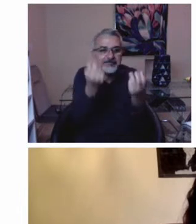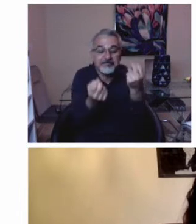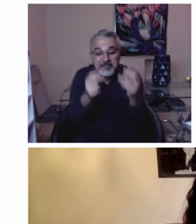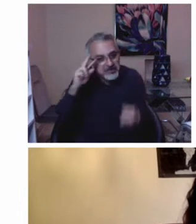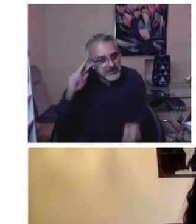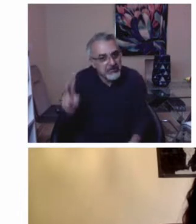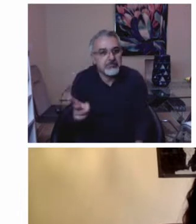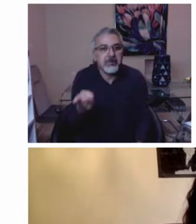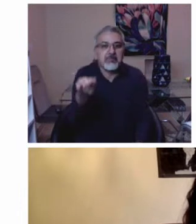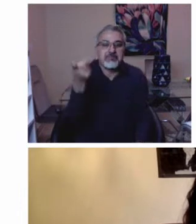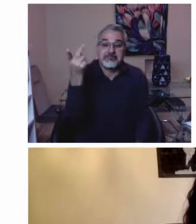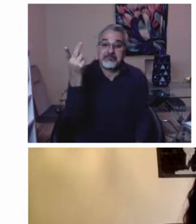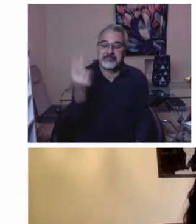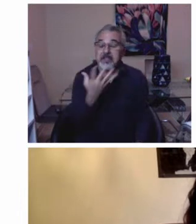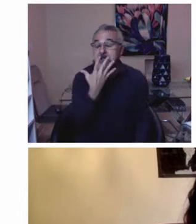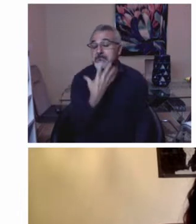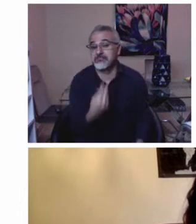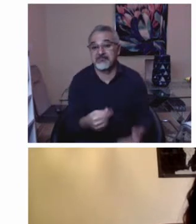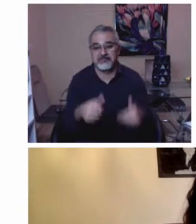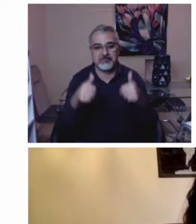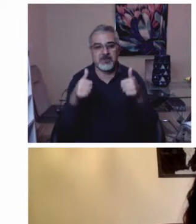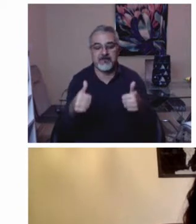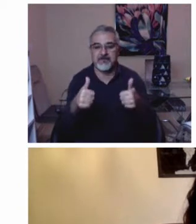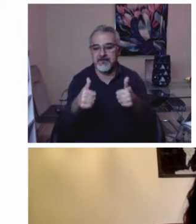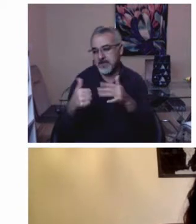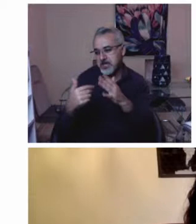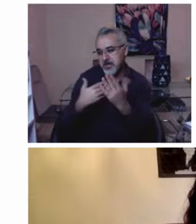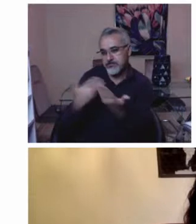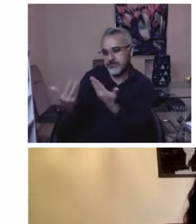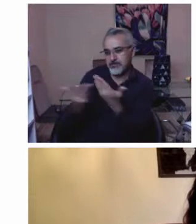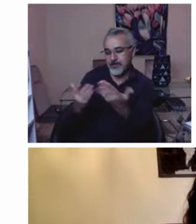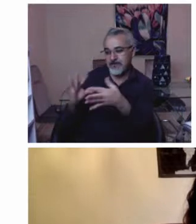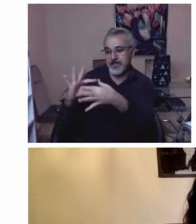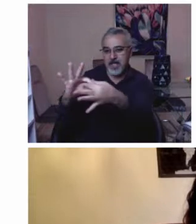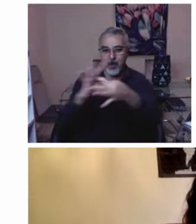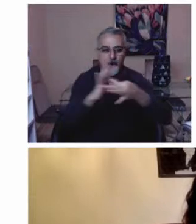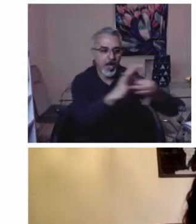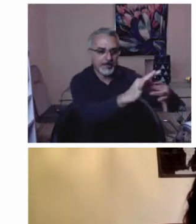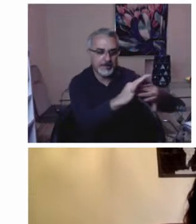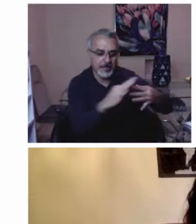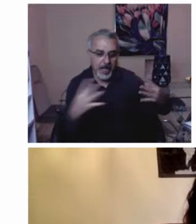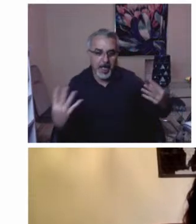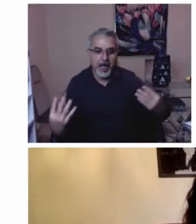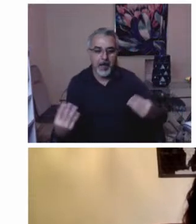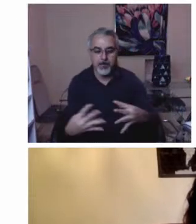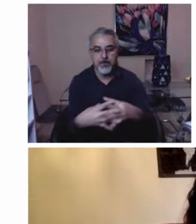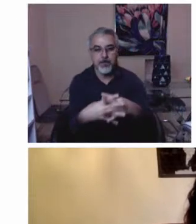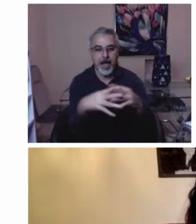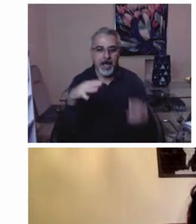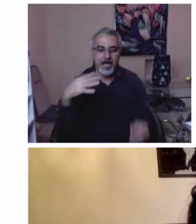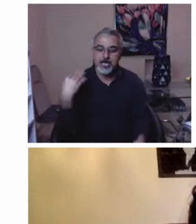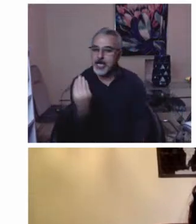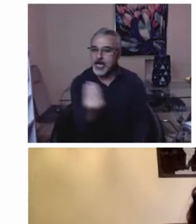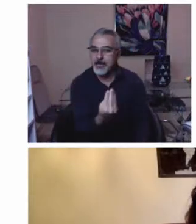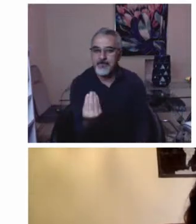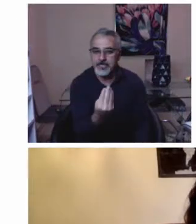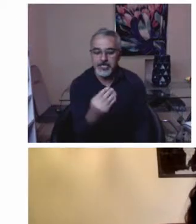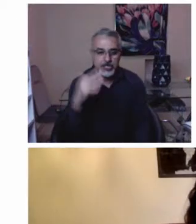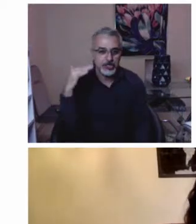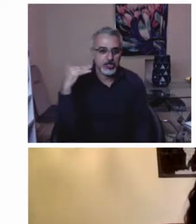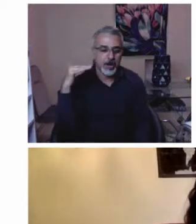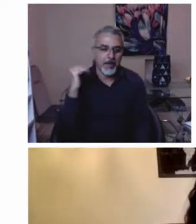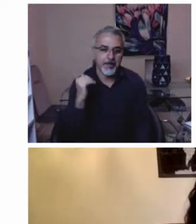hand, but also foster more principled and authentic partnerships in financing and partnering with young people more